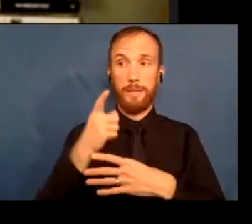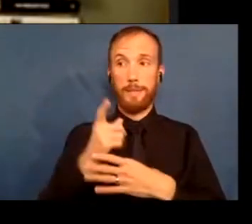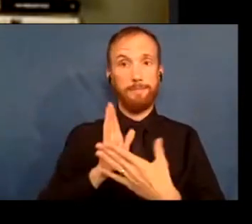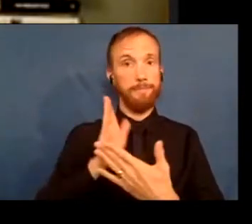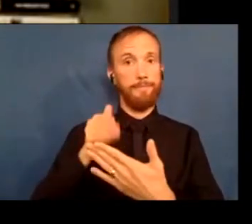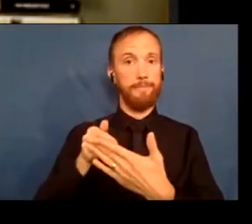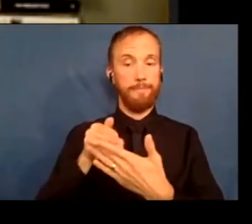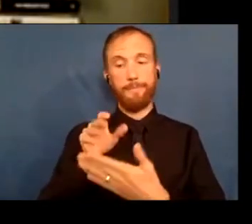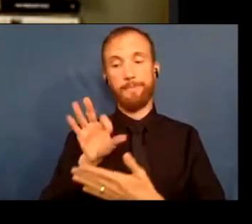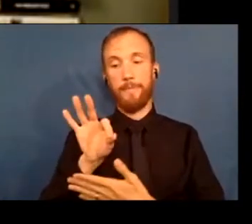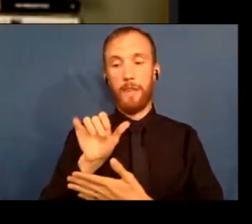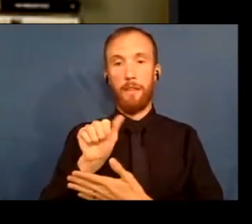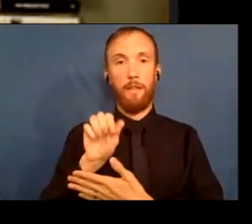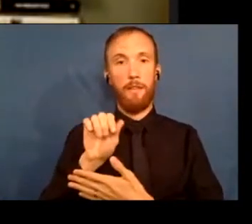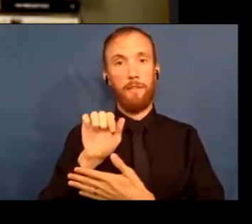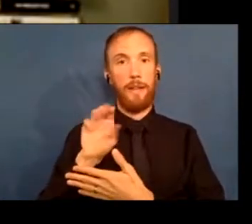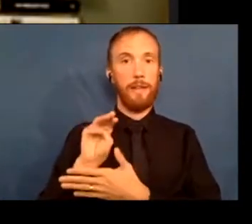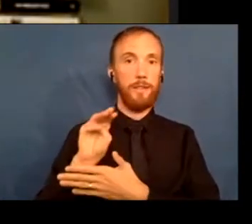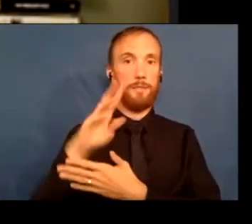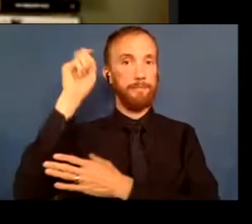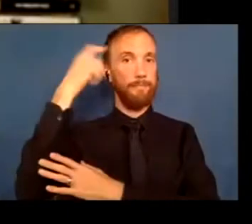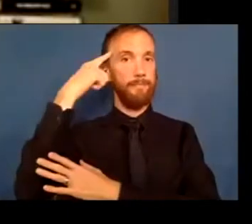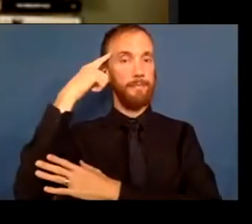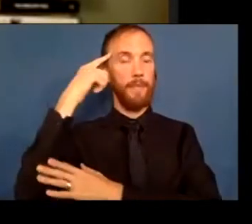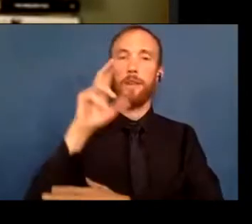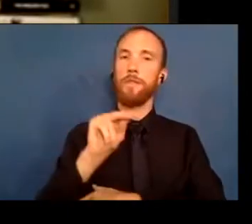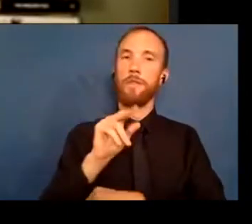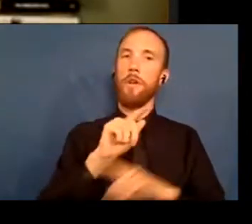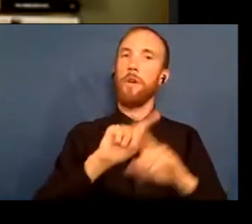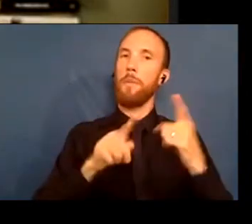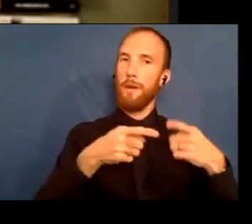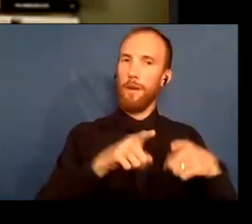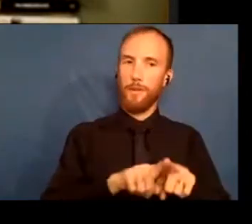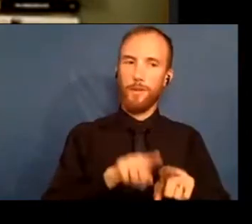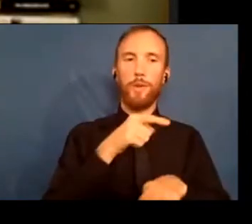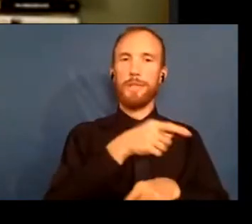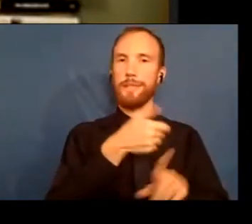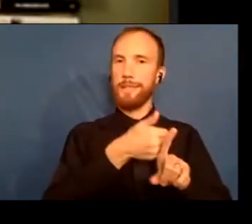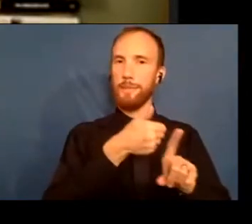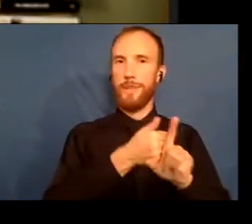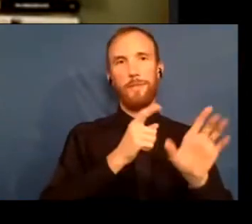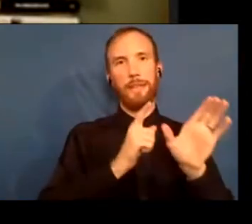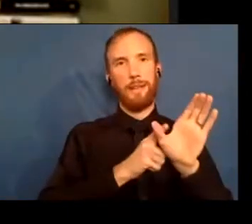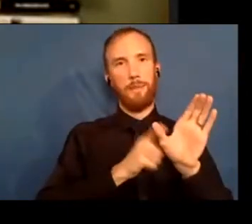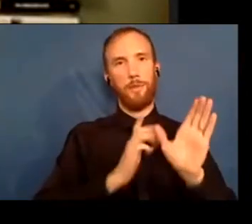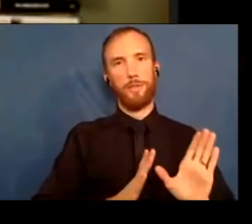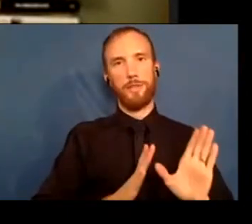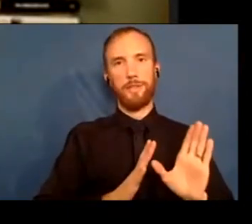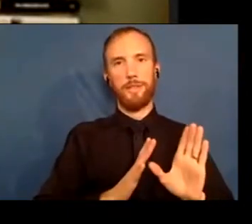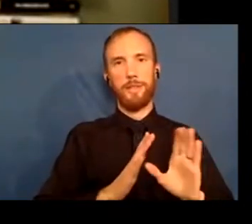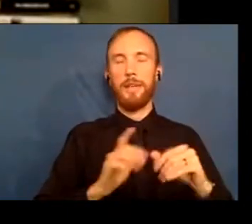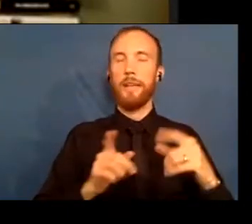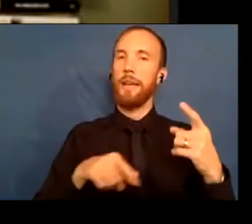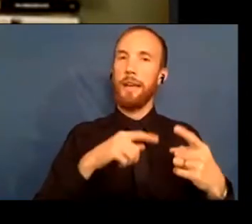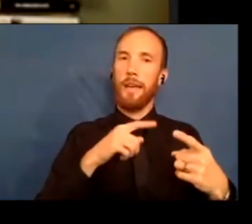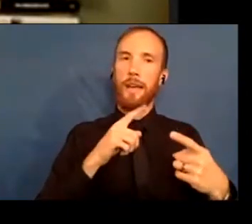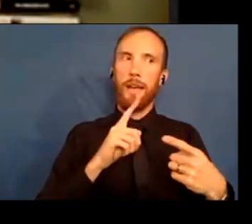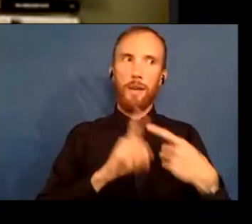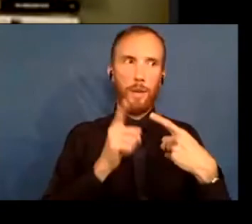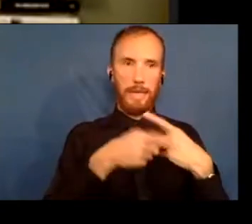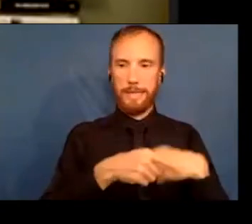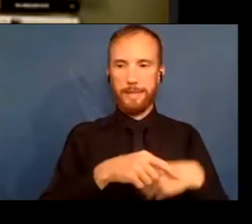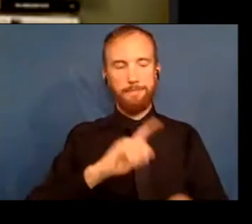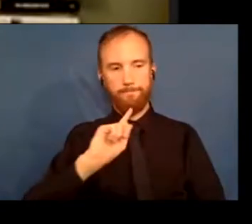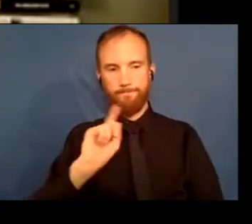why he was in prison, but also because he was a communist. And when he was being sentenced to prison, the judge who sentenced